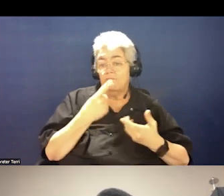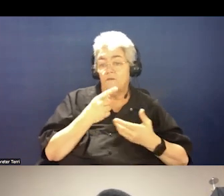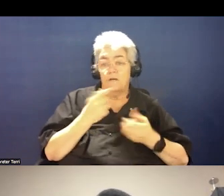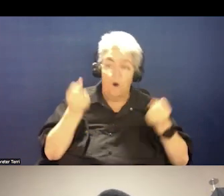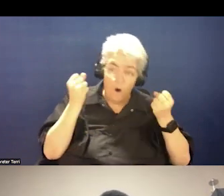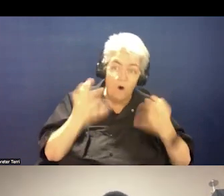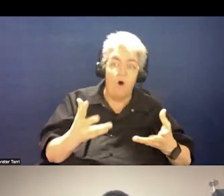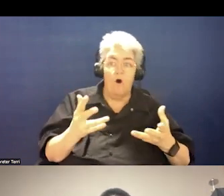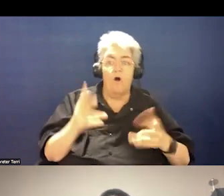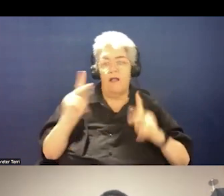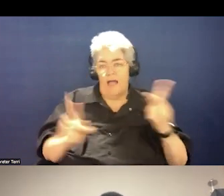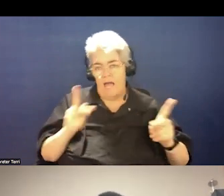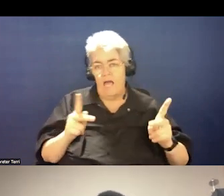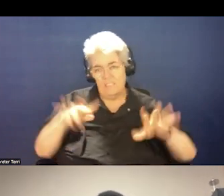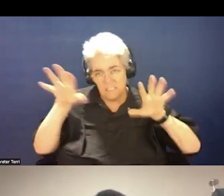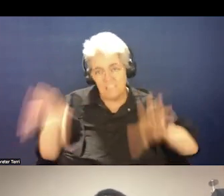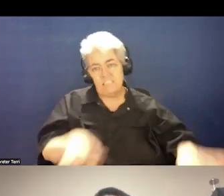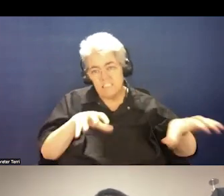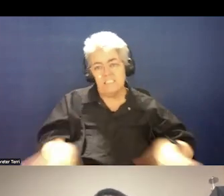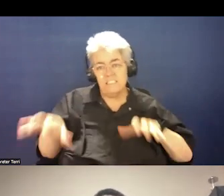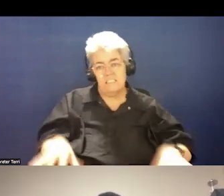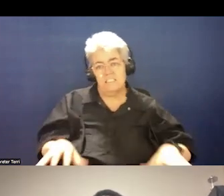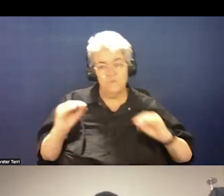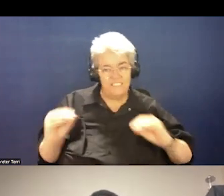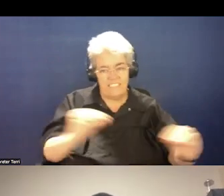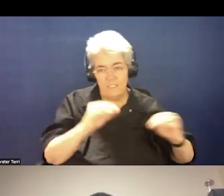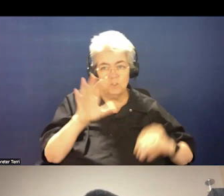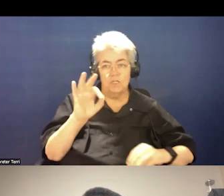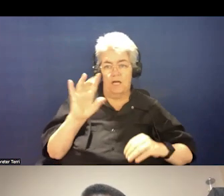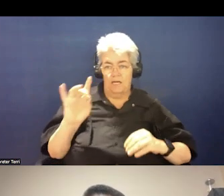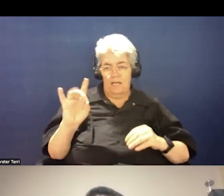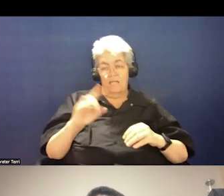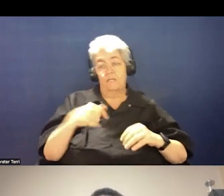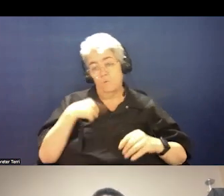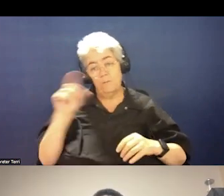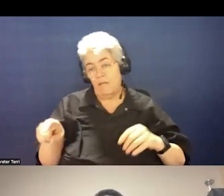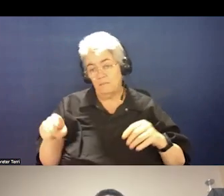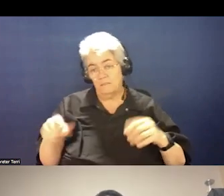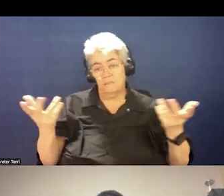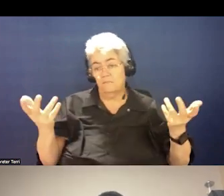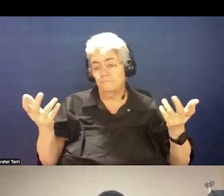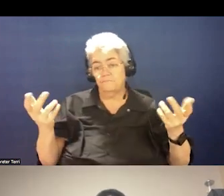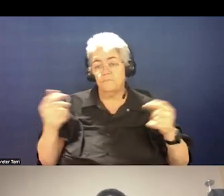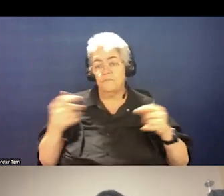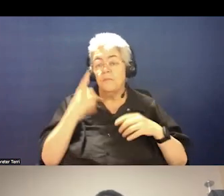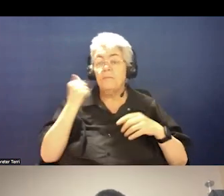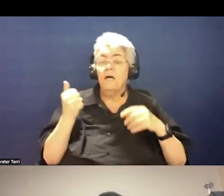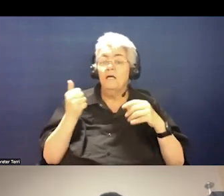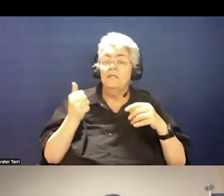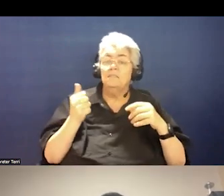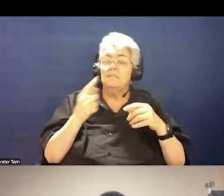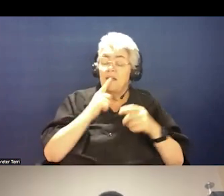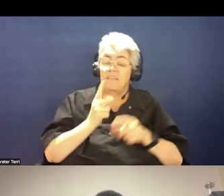on deck for 988. That is what we are going to have, because the